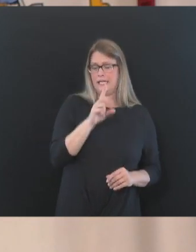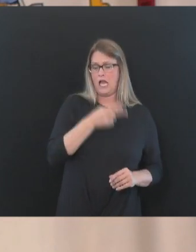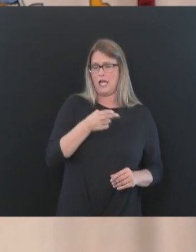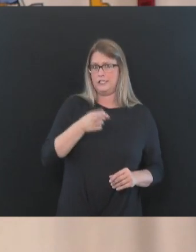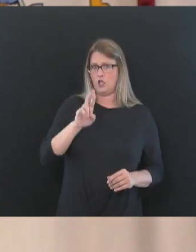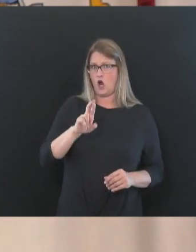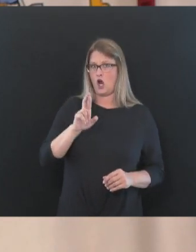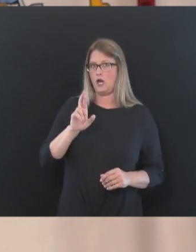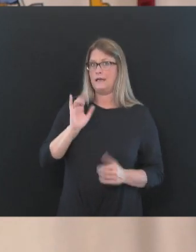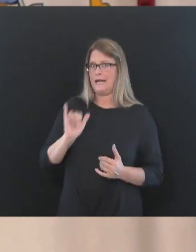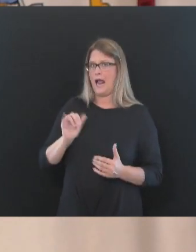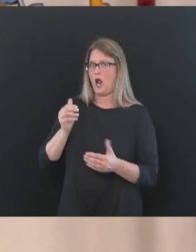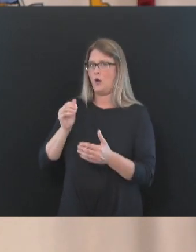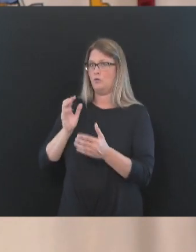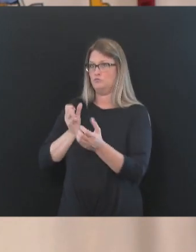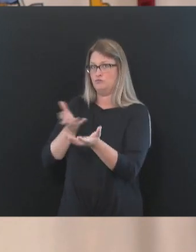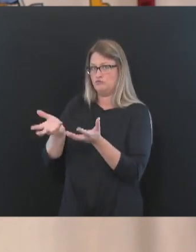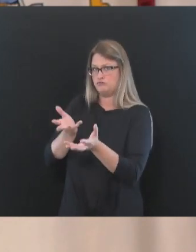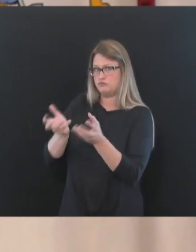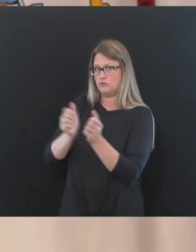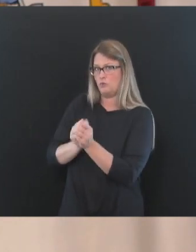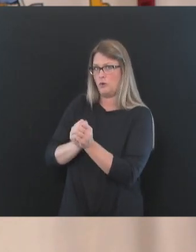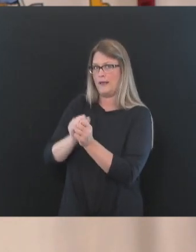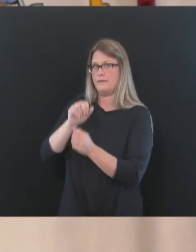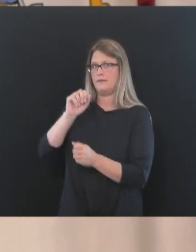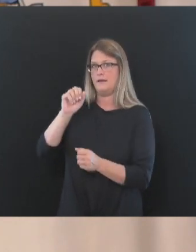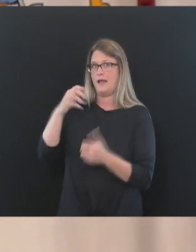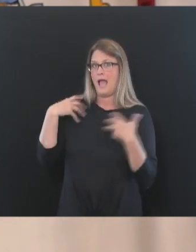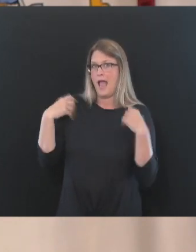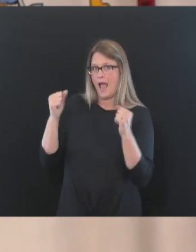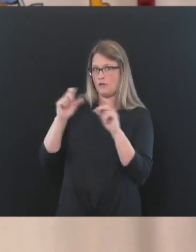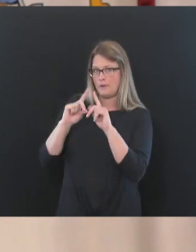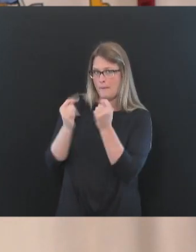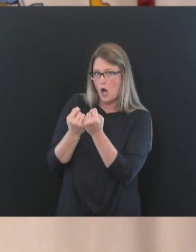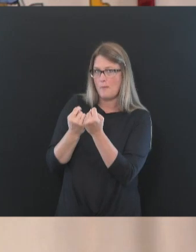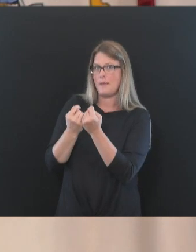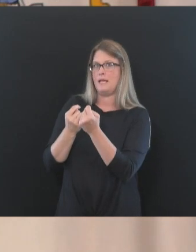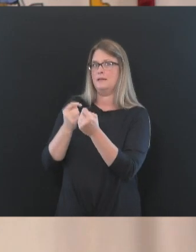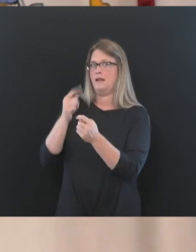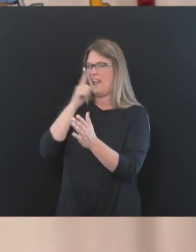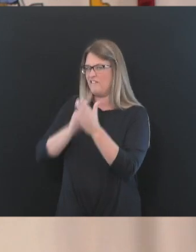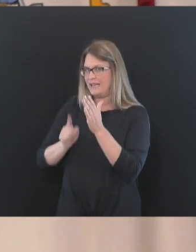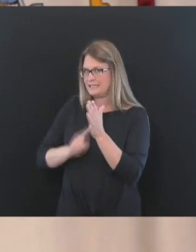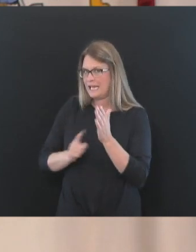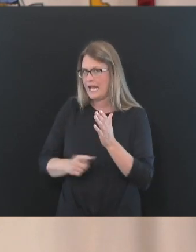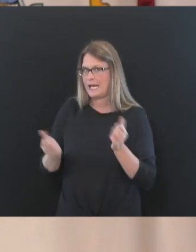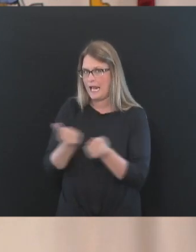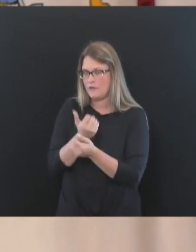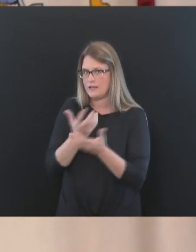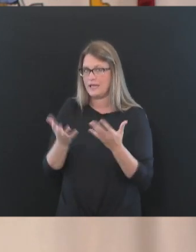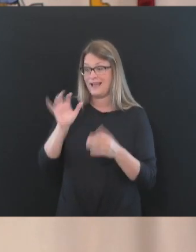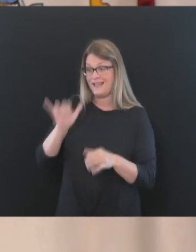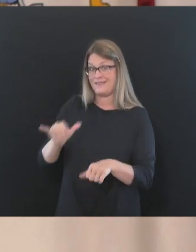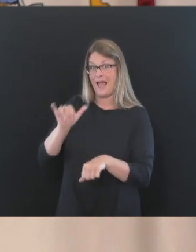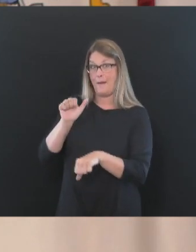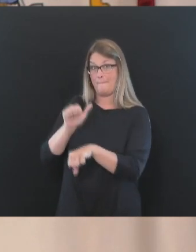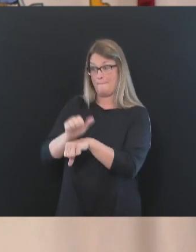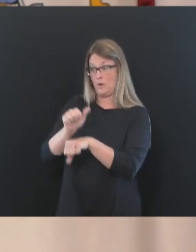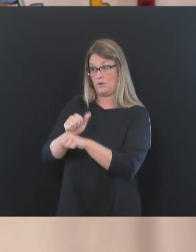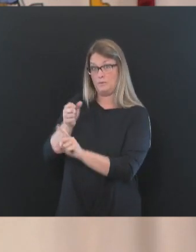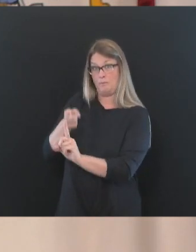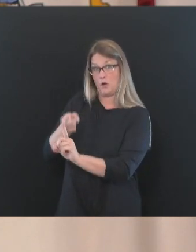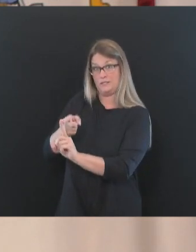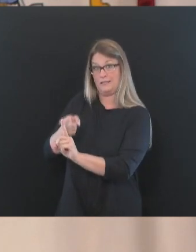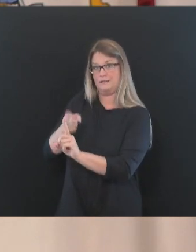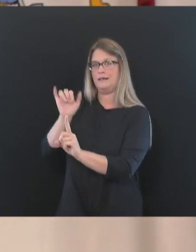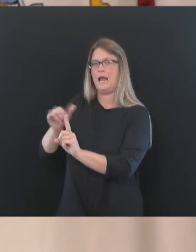close communication with the Kanawha Charleston Health Department in their investigation. The employee is isolated now at